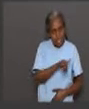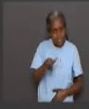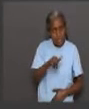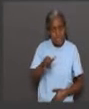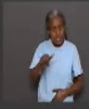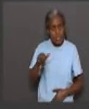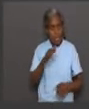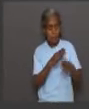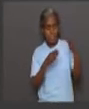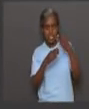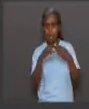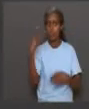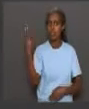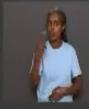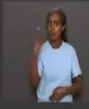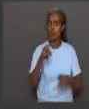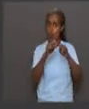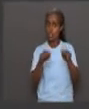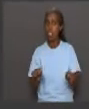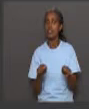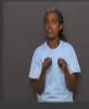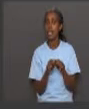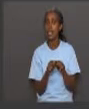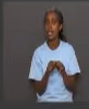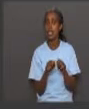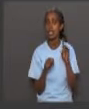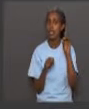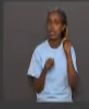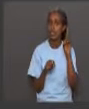of steps used on the triangles